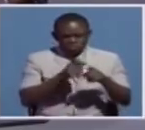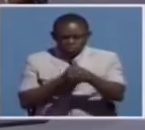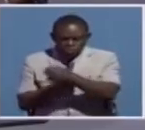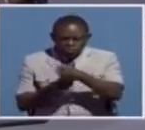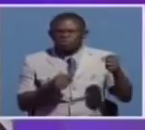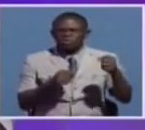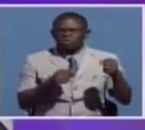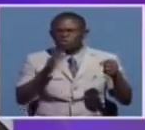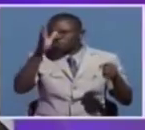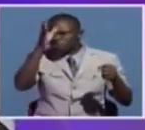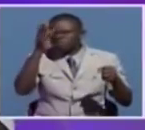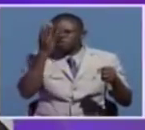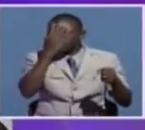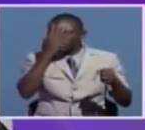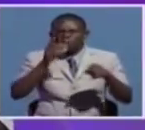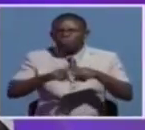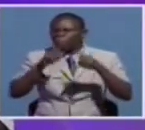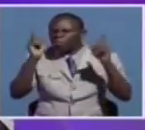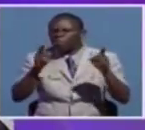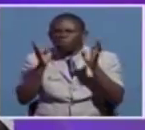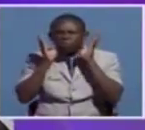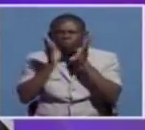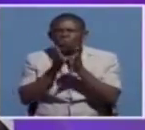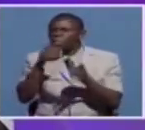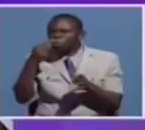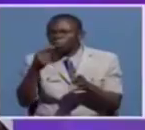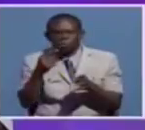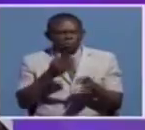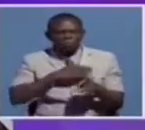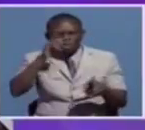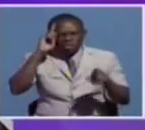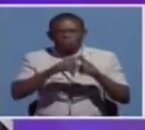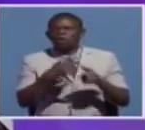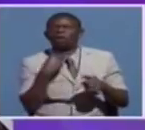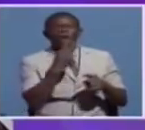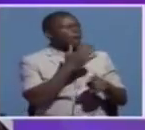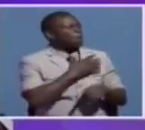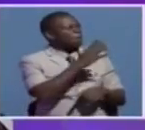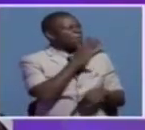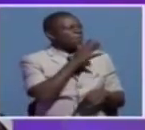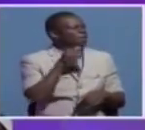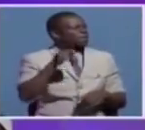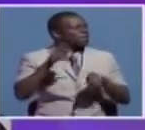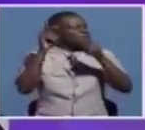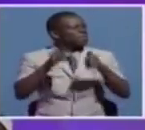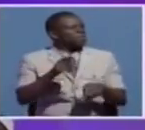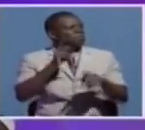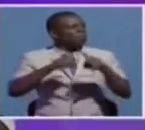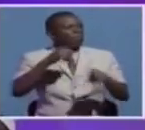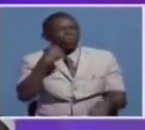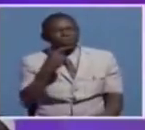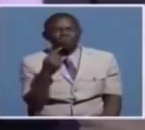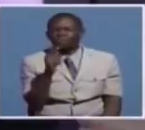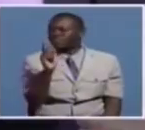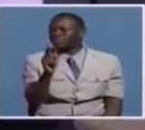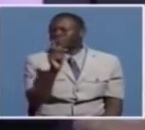that was the doctor, Dr. Kaunda. So he was not a figure who was there at that time. So